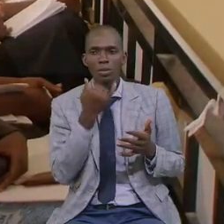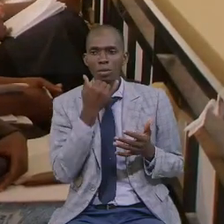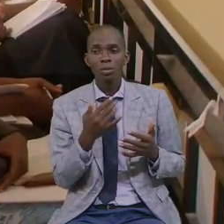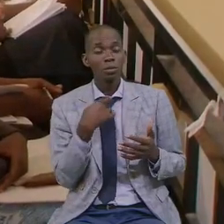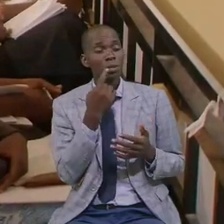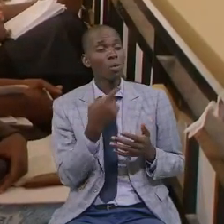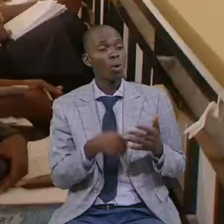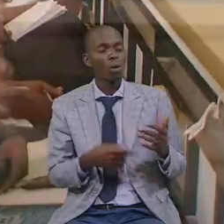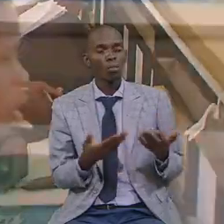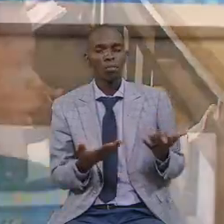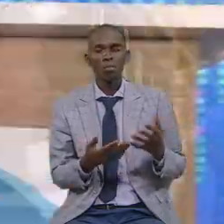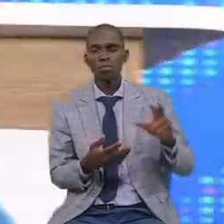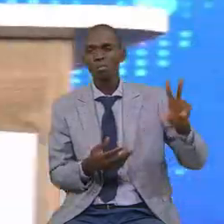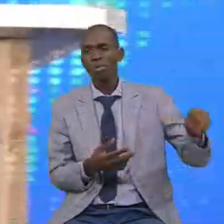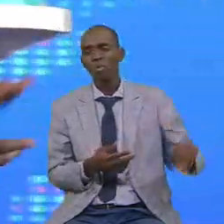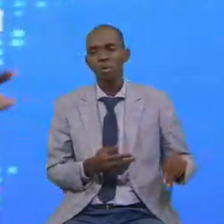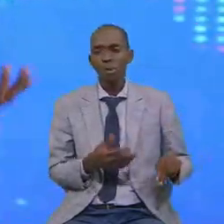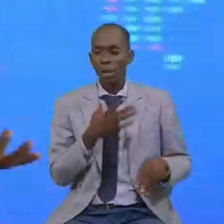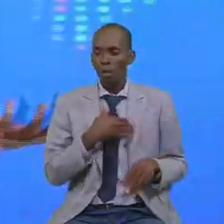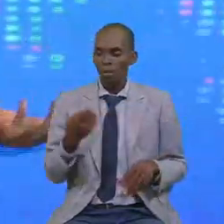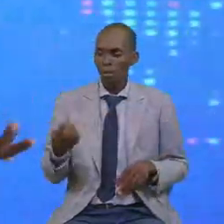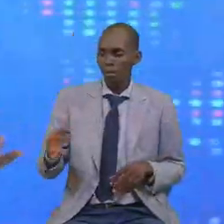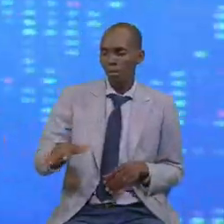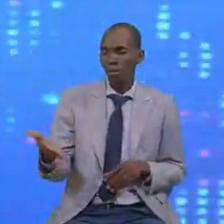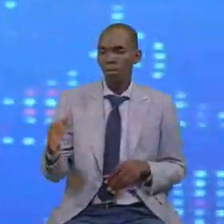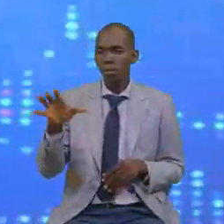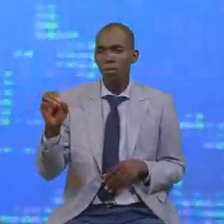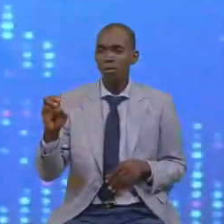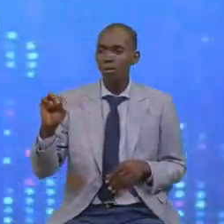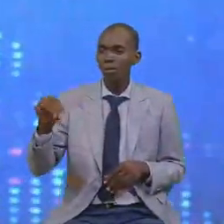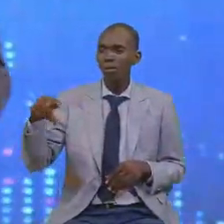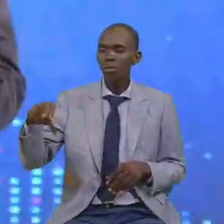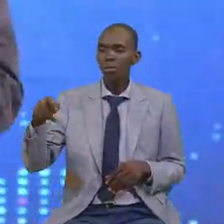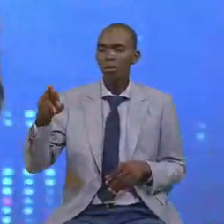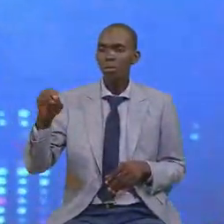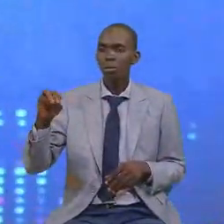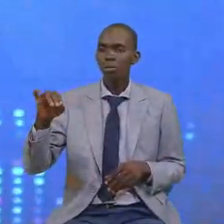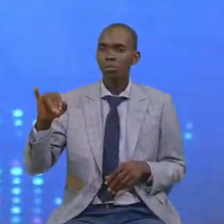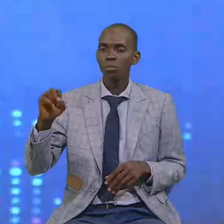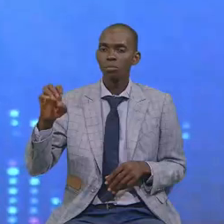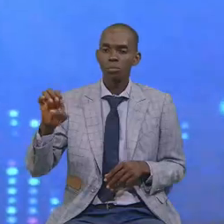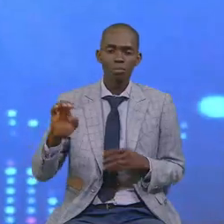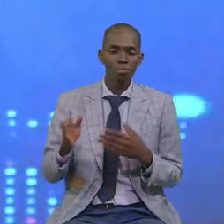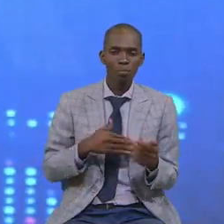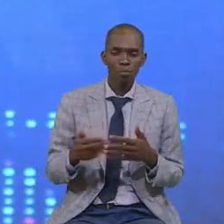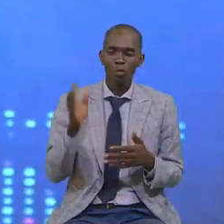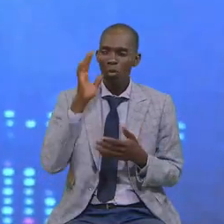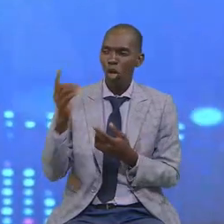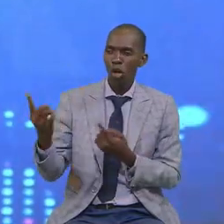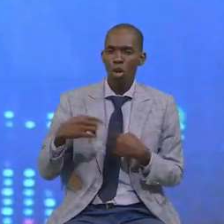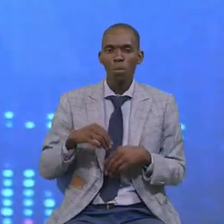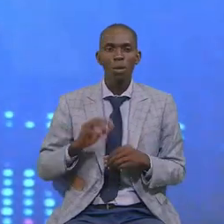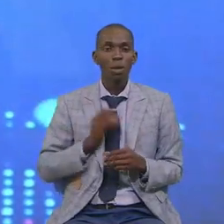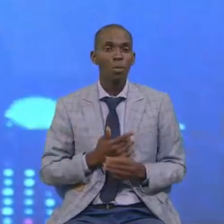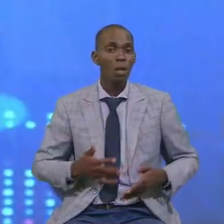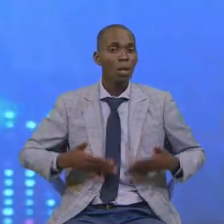And the compromise and compromising situation will come. In our lives, it